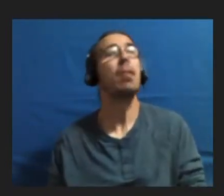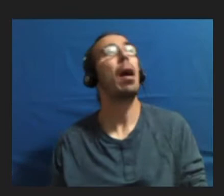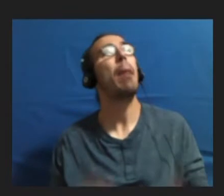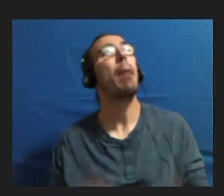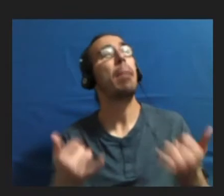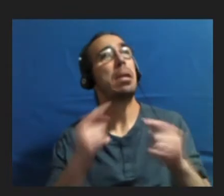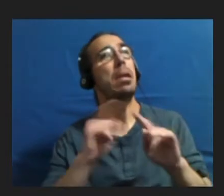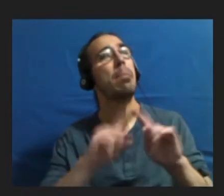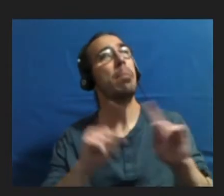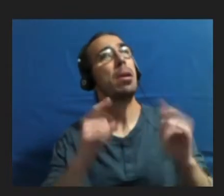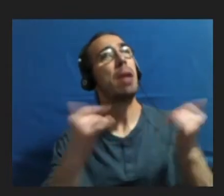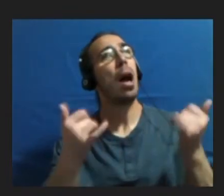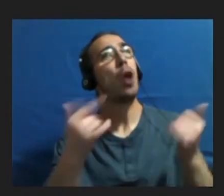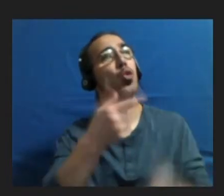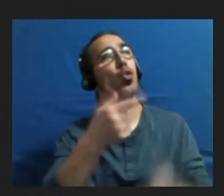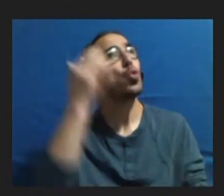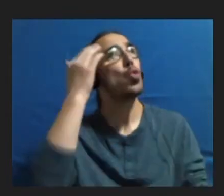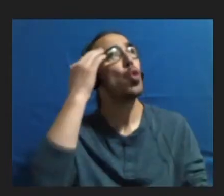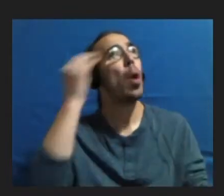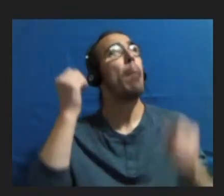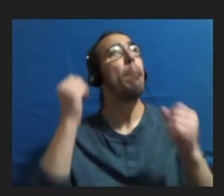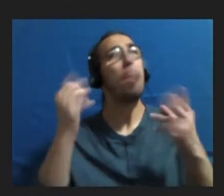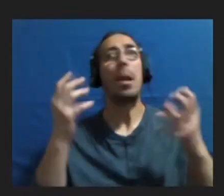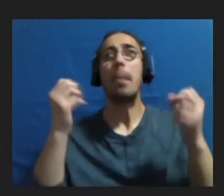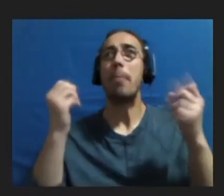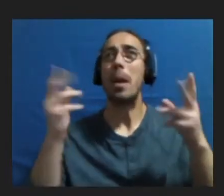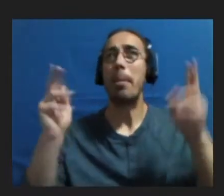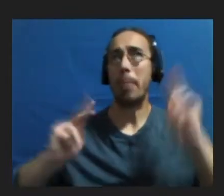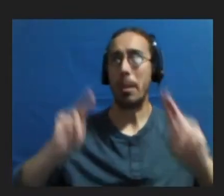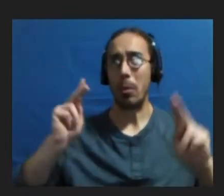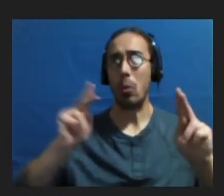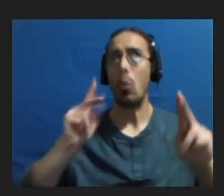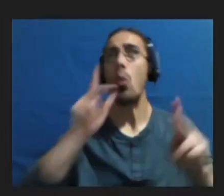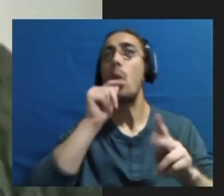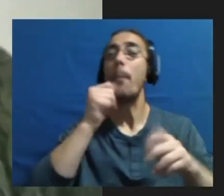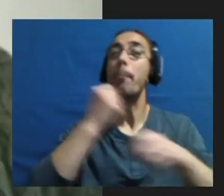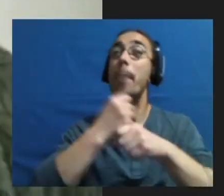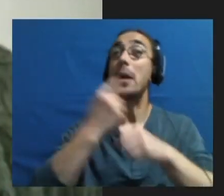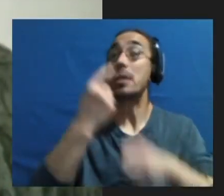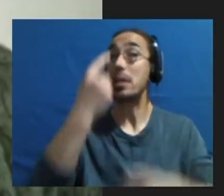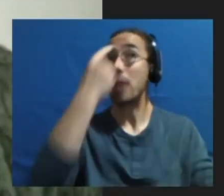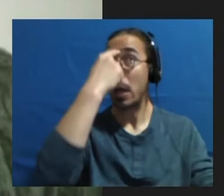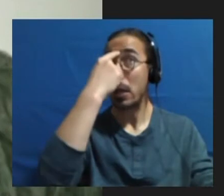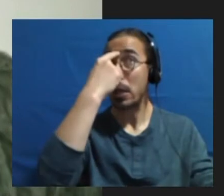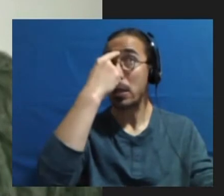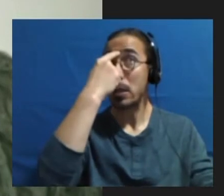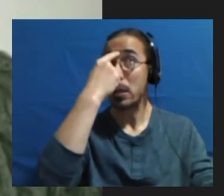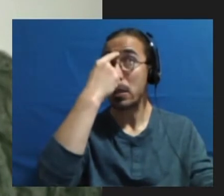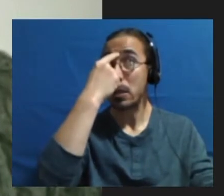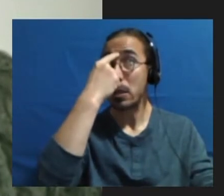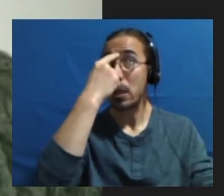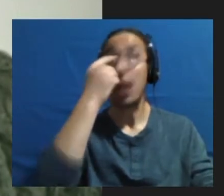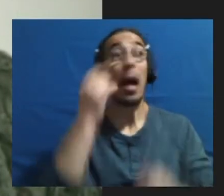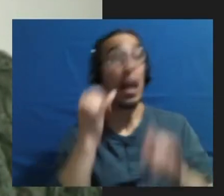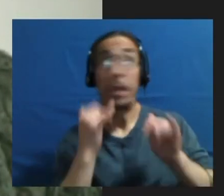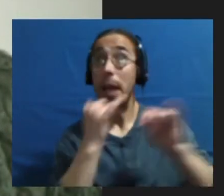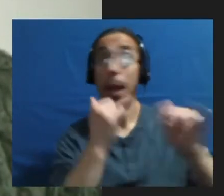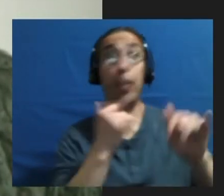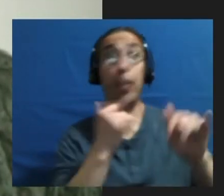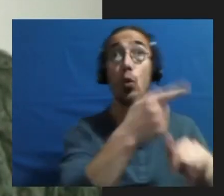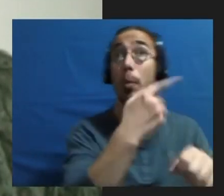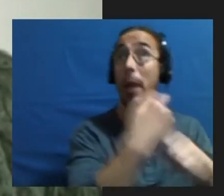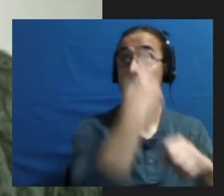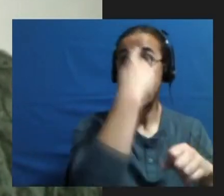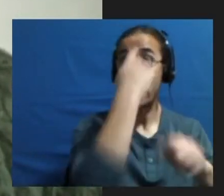now there's a million people out there who make sense to you and you make sense to them. You didn't